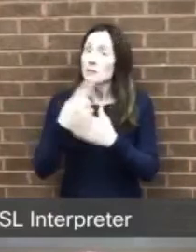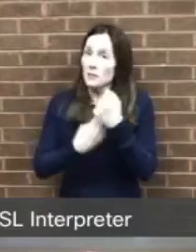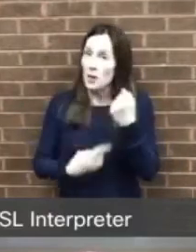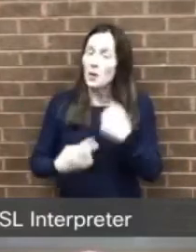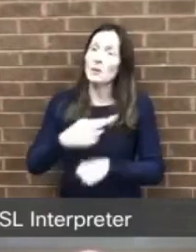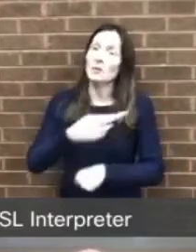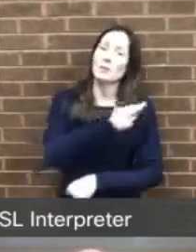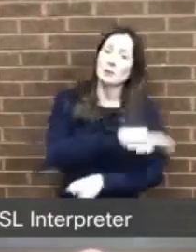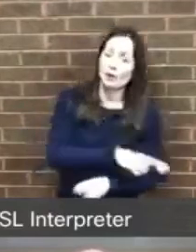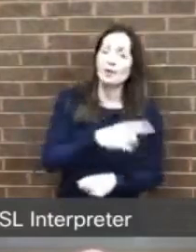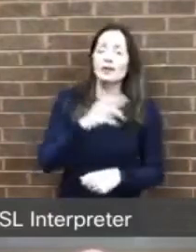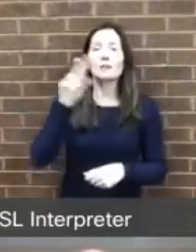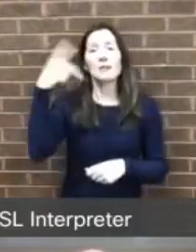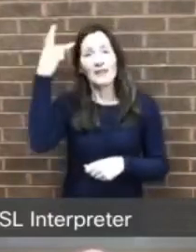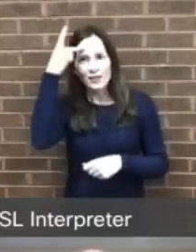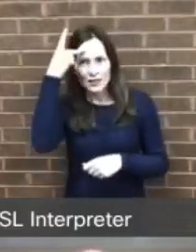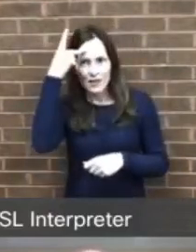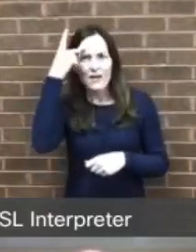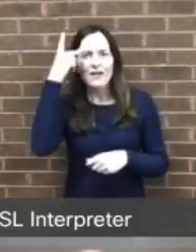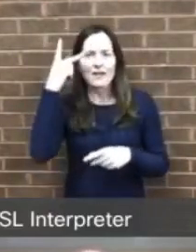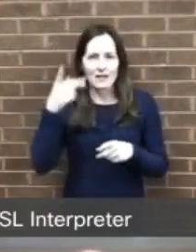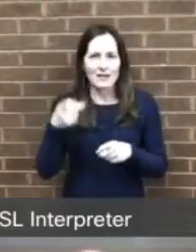nature.